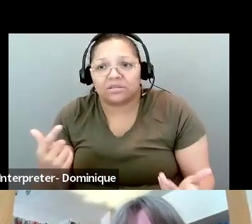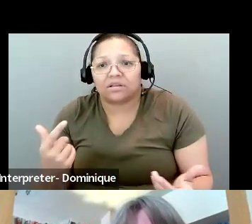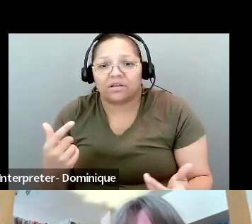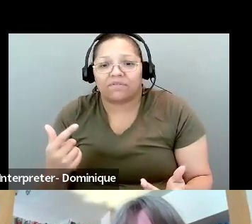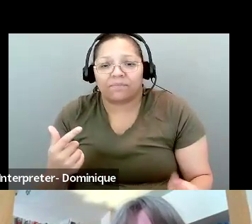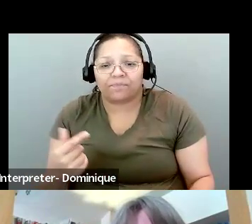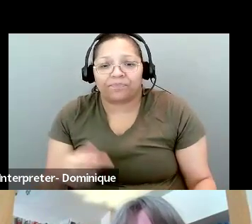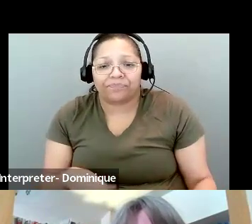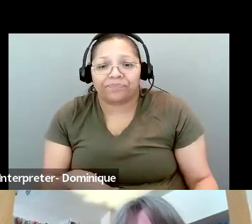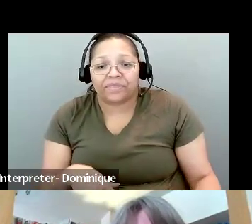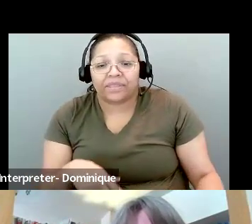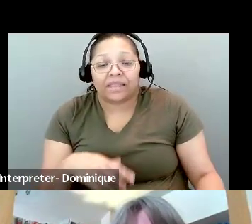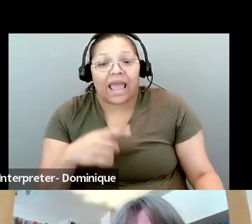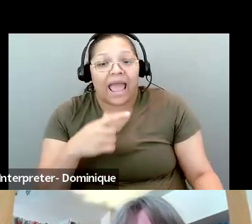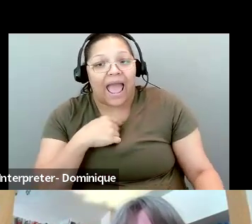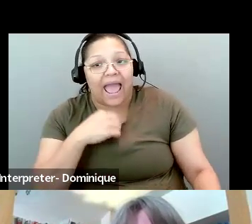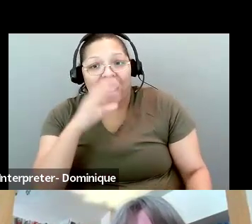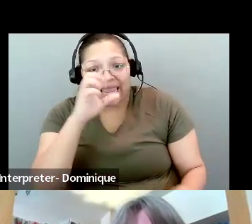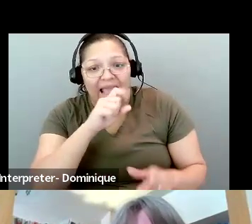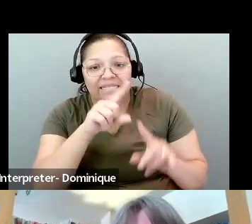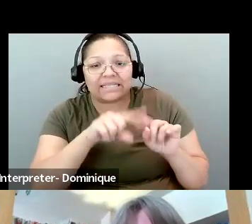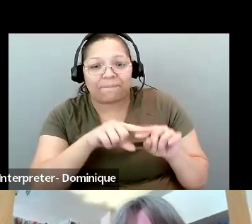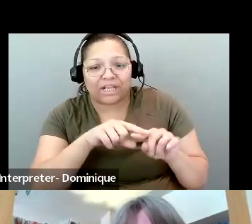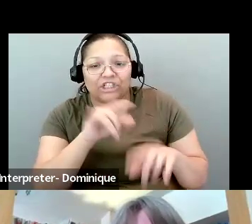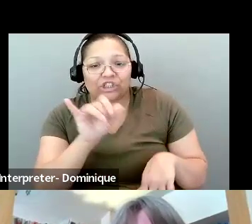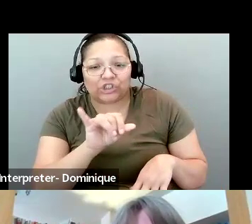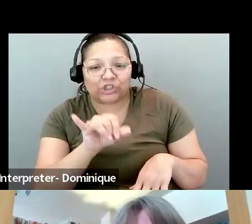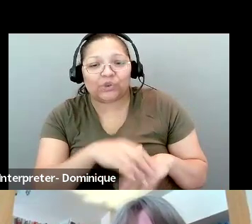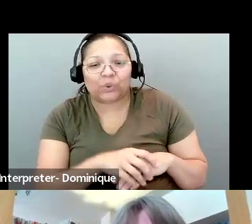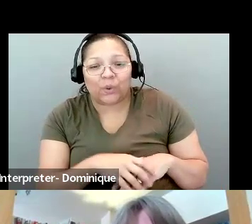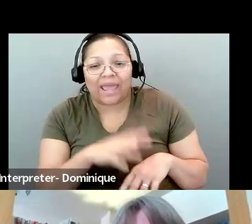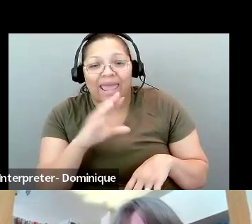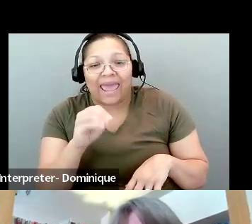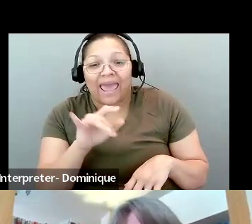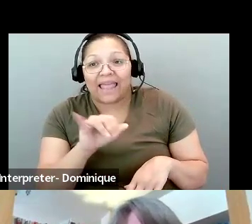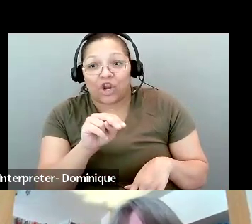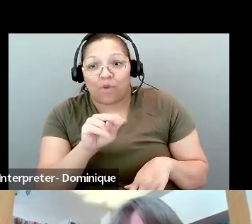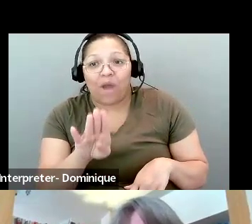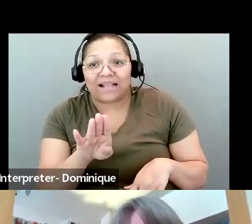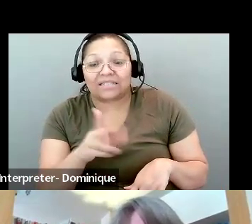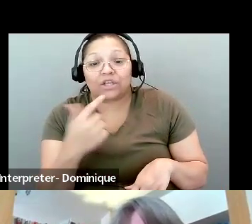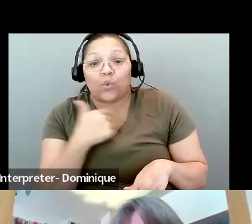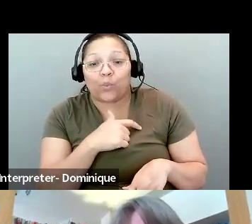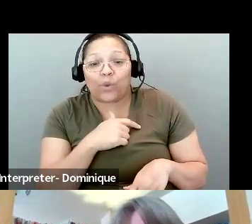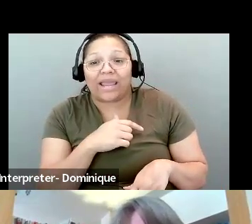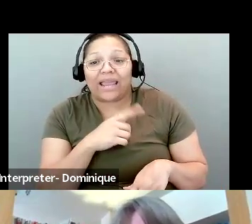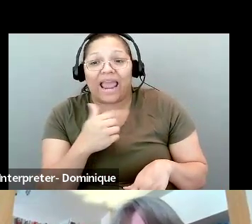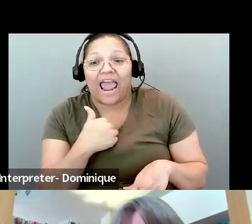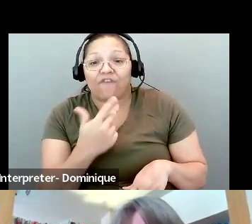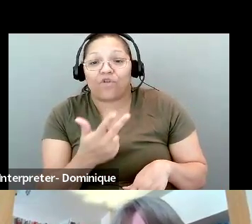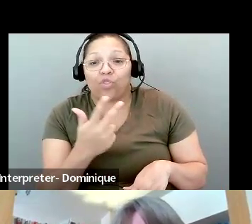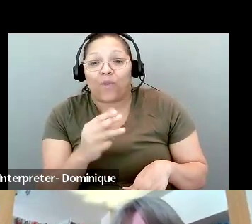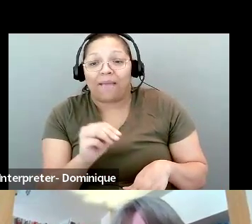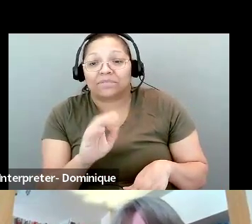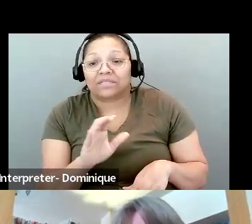And and I guess it depends too. So like in Nebraska, we have 3 MCOs, and